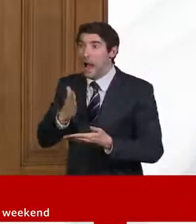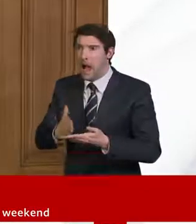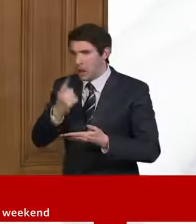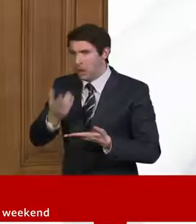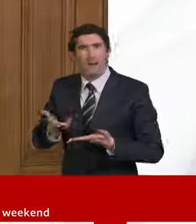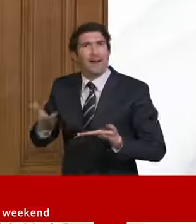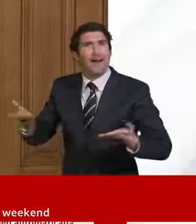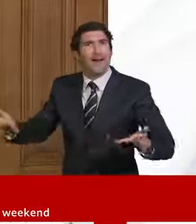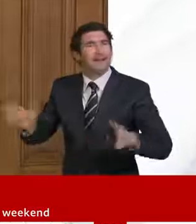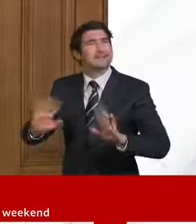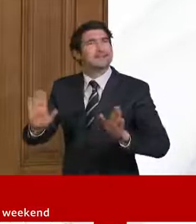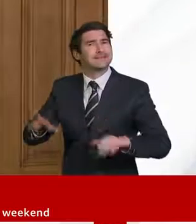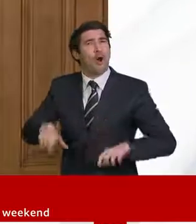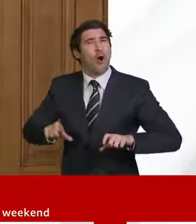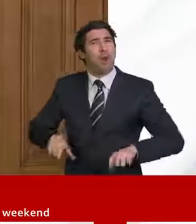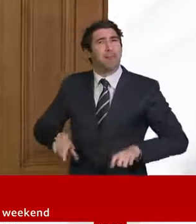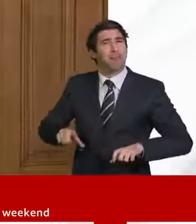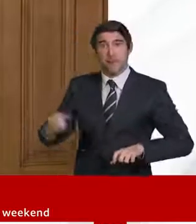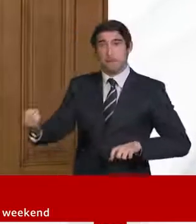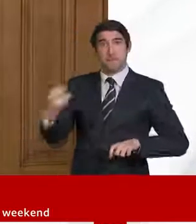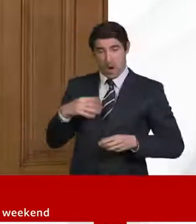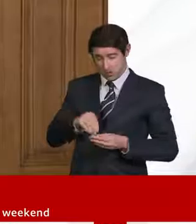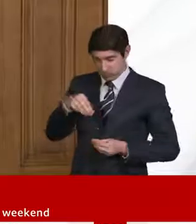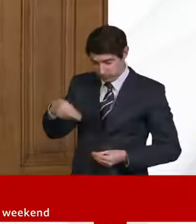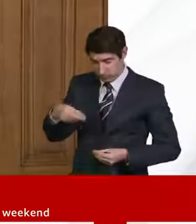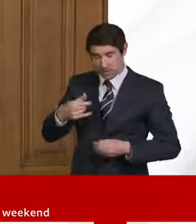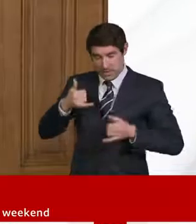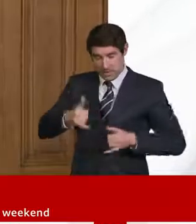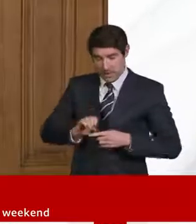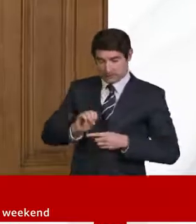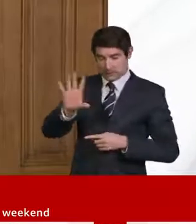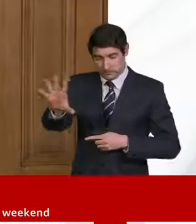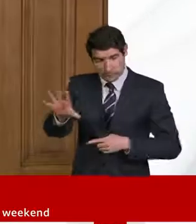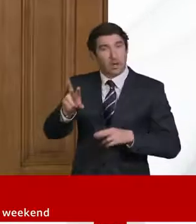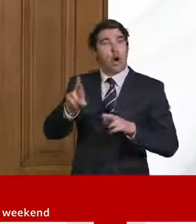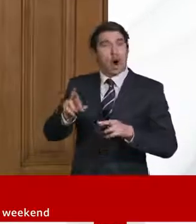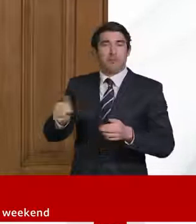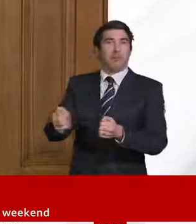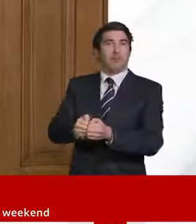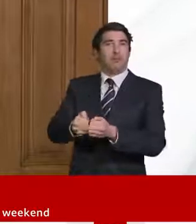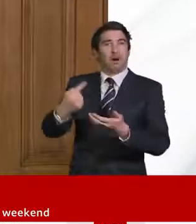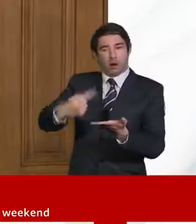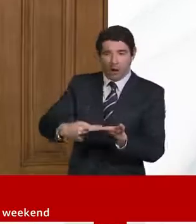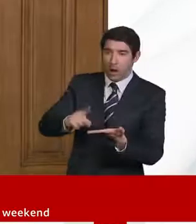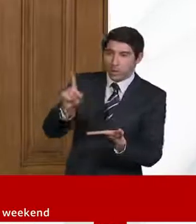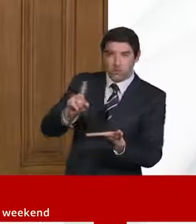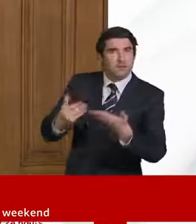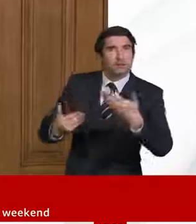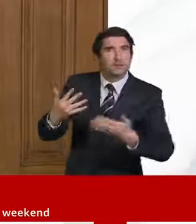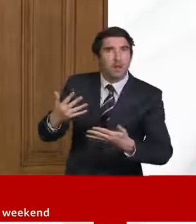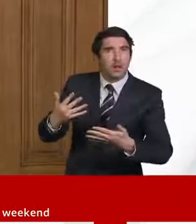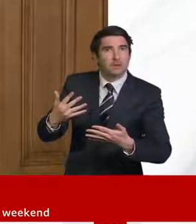and then potentially onto the public. And that testing is ongoing, a bit like the reagent thing. You have to make sure that